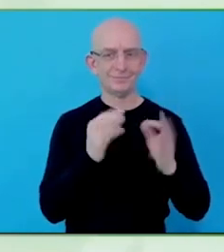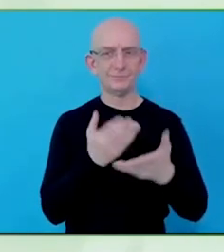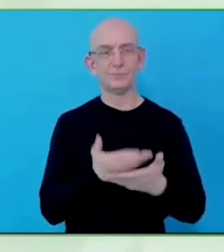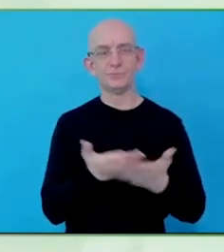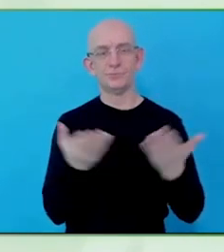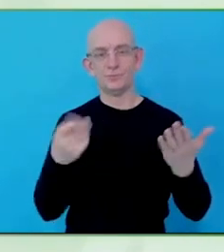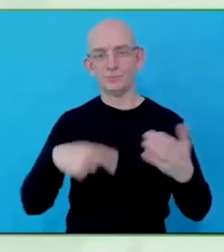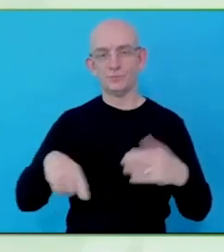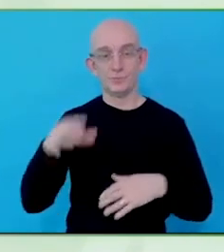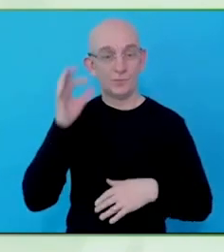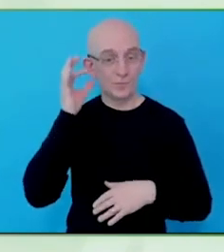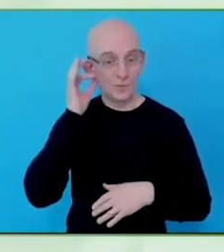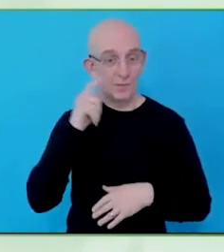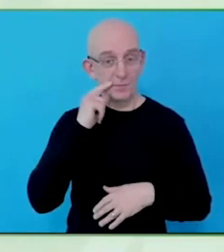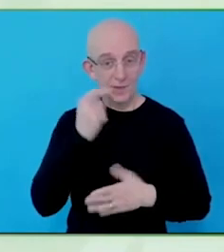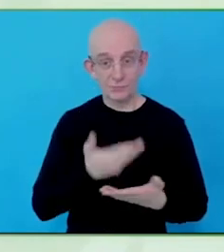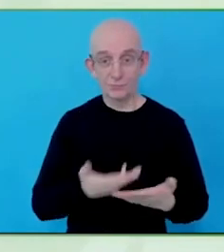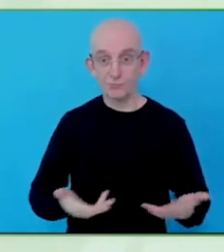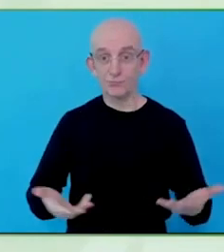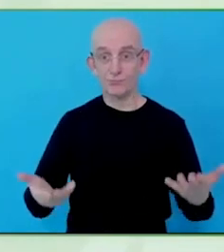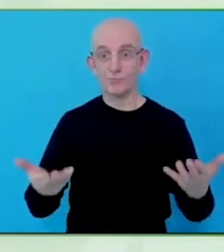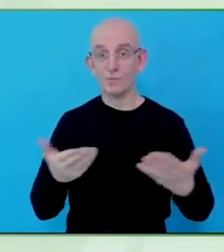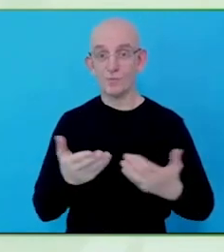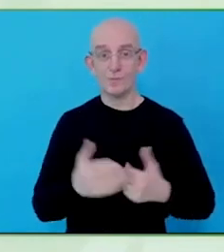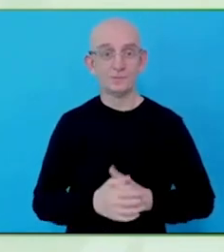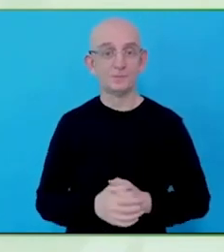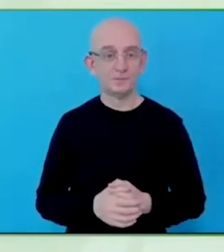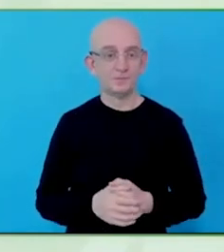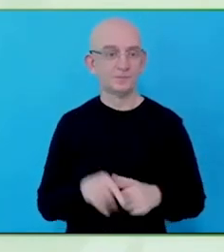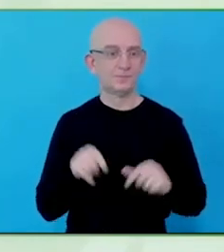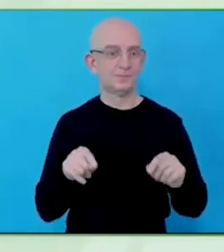web accessibility. Thank you, Sabine. Thank you, Lionel.